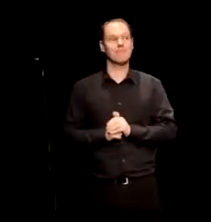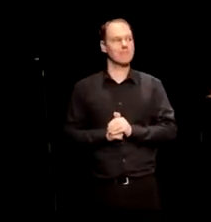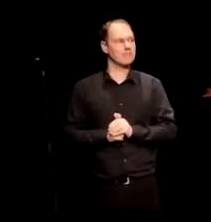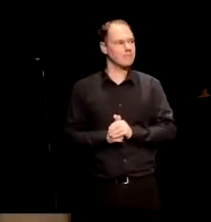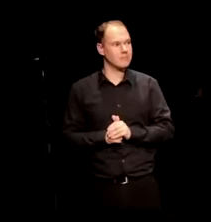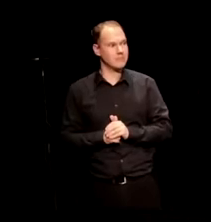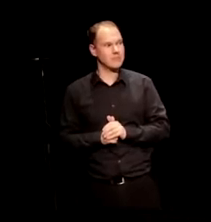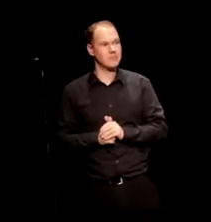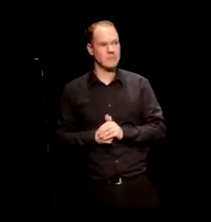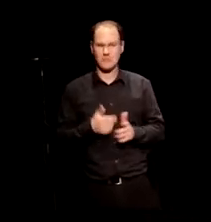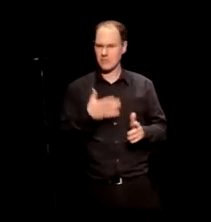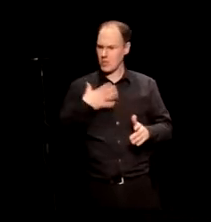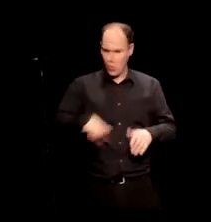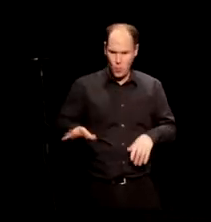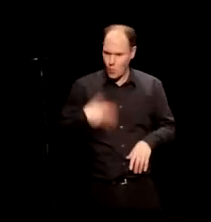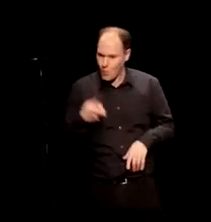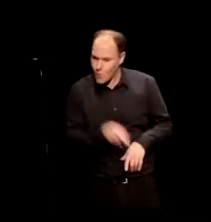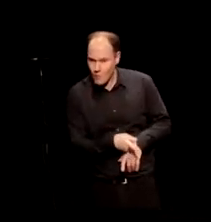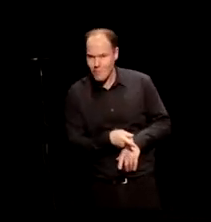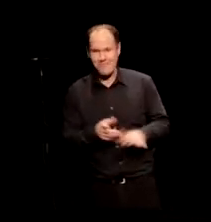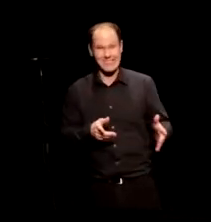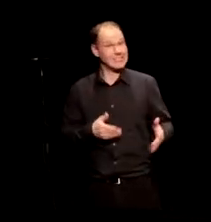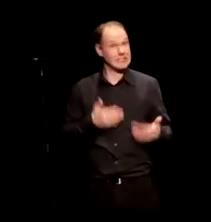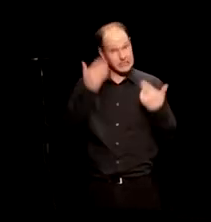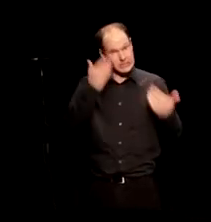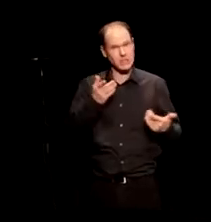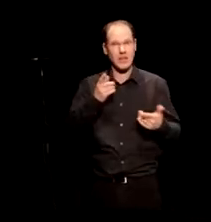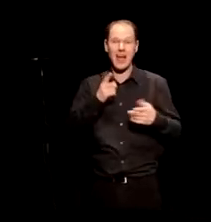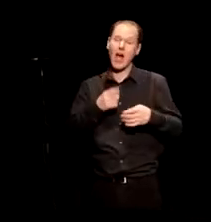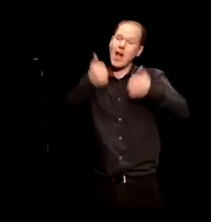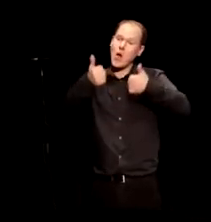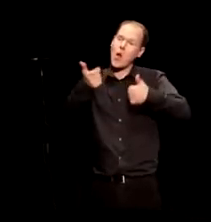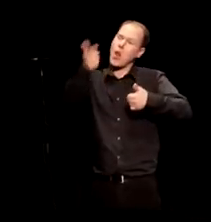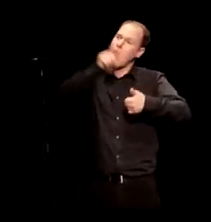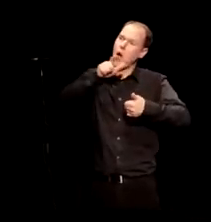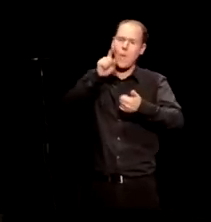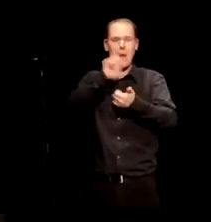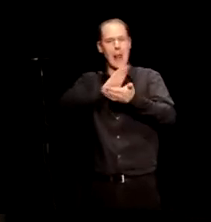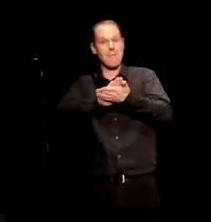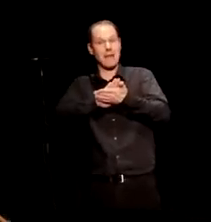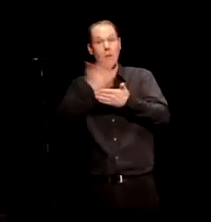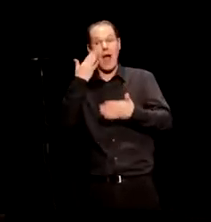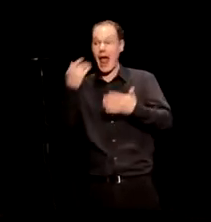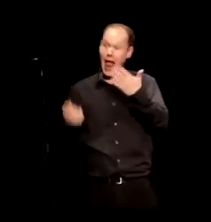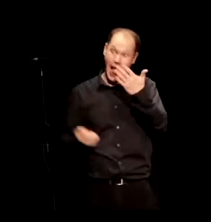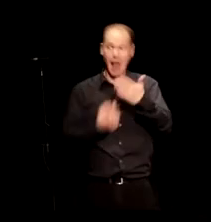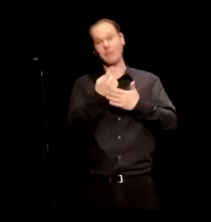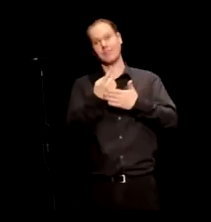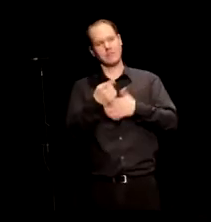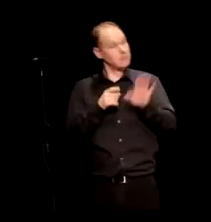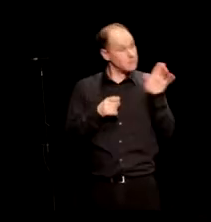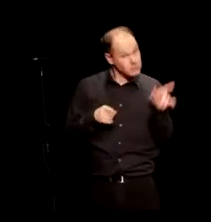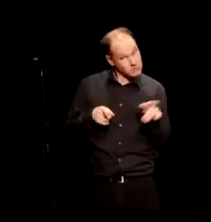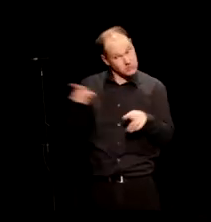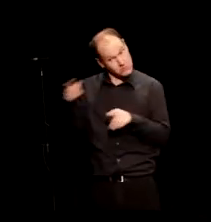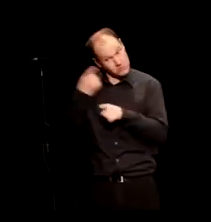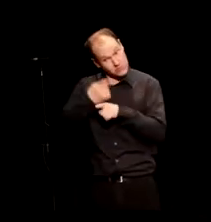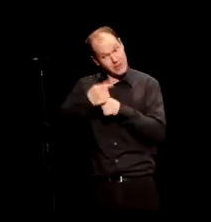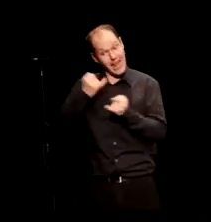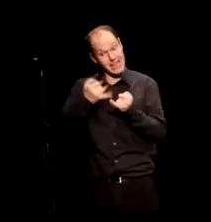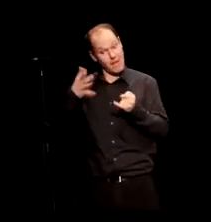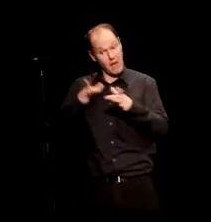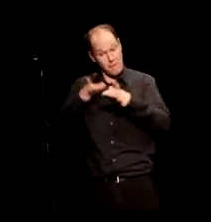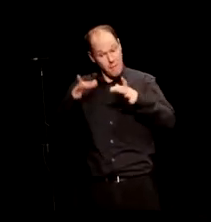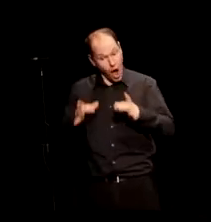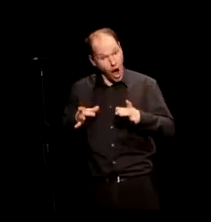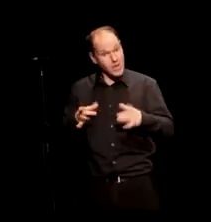You don't want that drum. You don't know what good luck is until you're in good luck. The silver box she's talking about is the